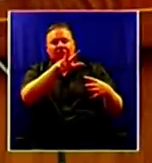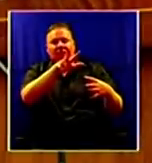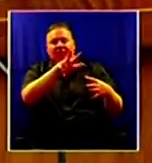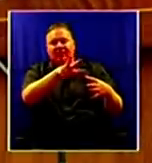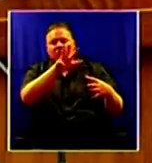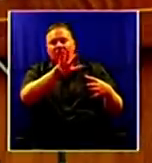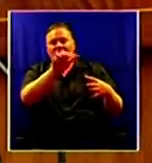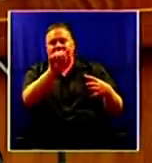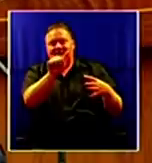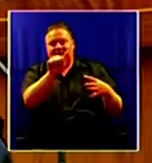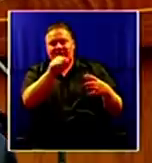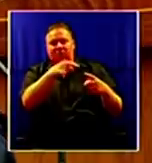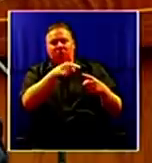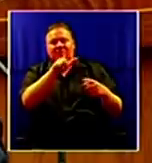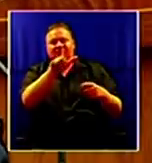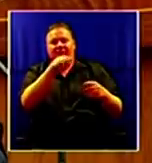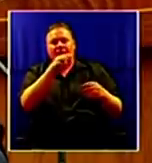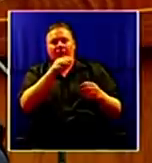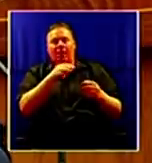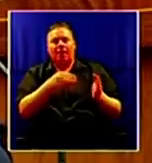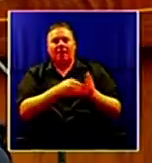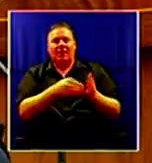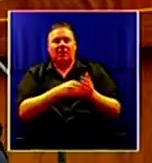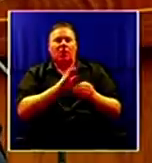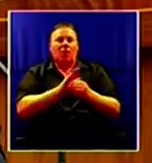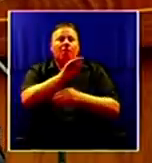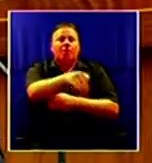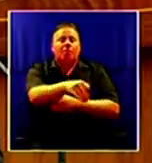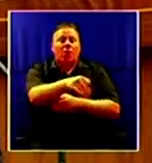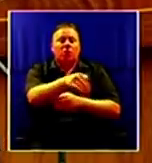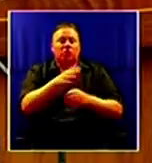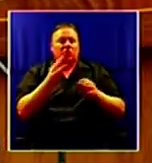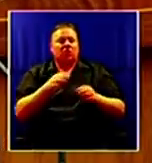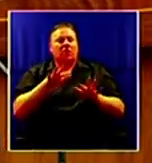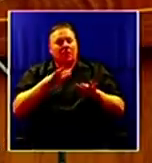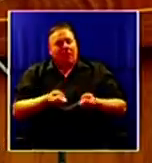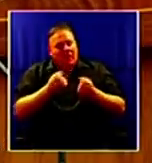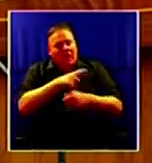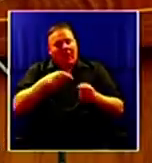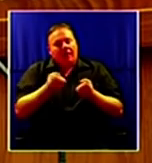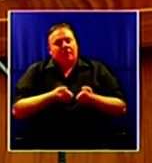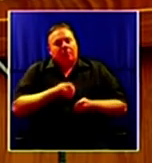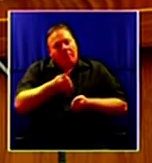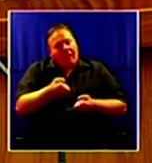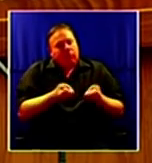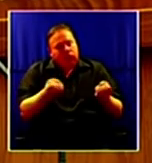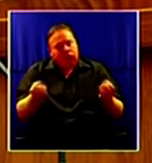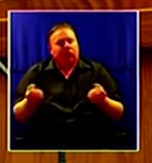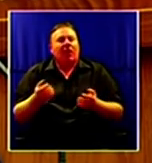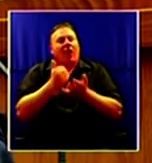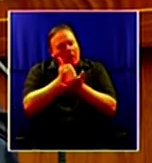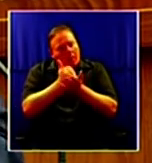896.7 million for post-settlement support. This will include the recruitment